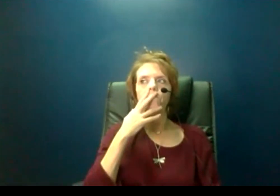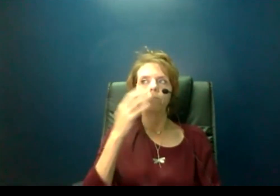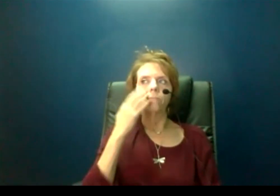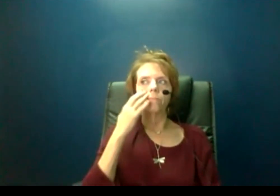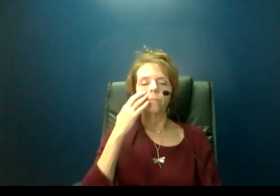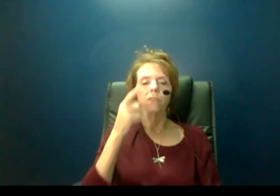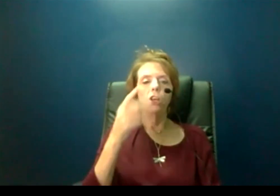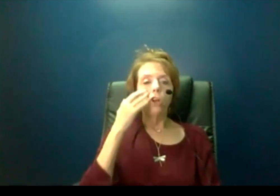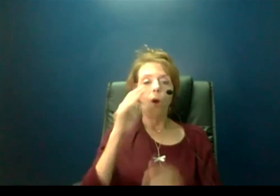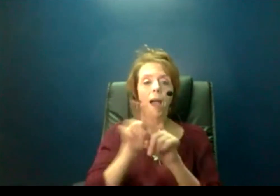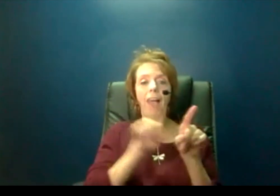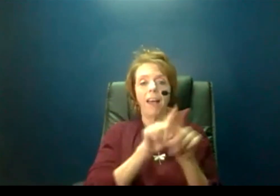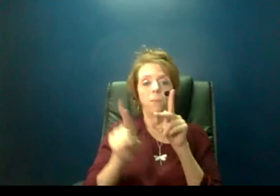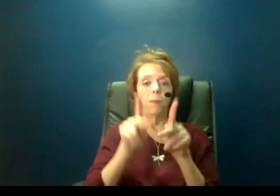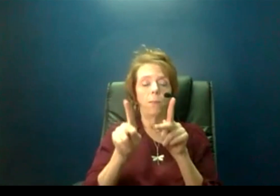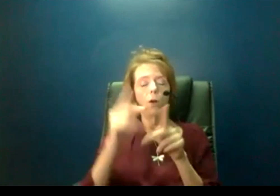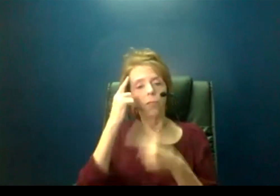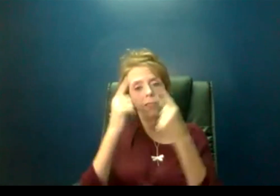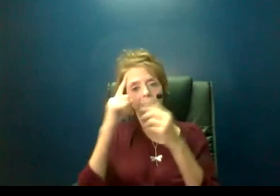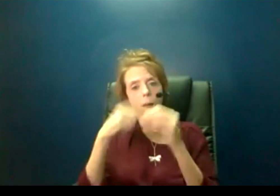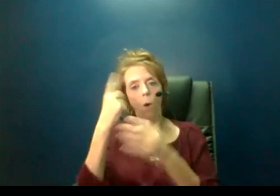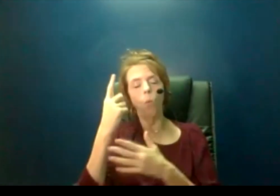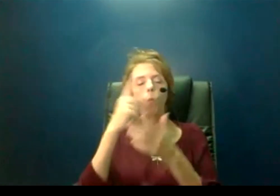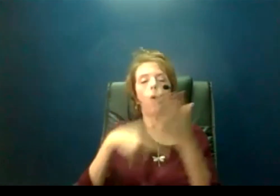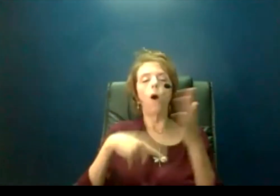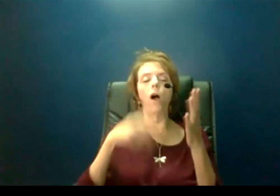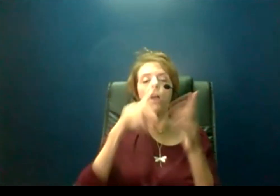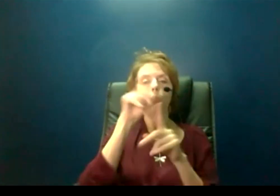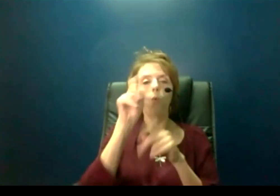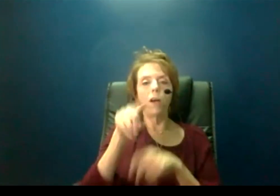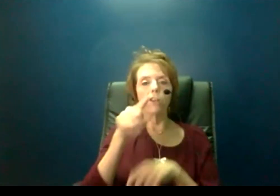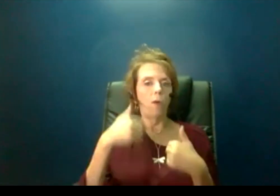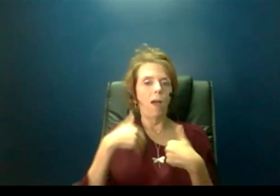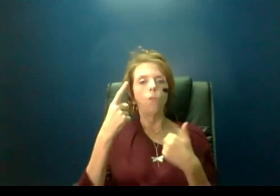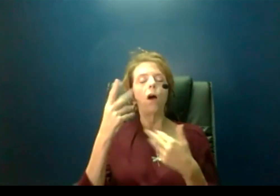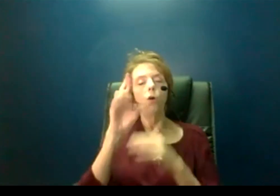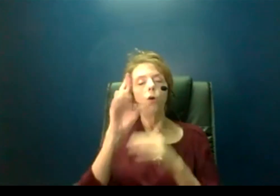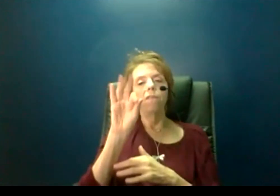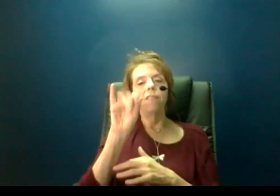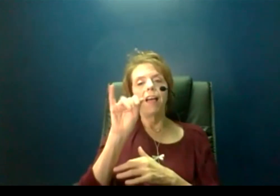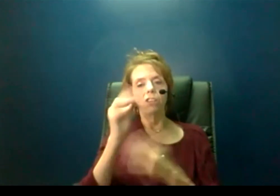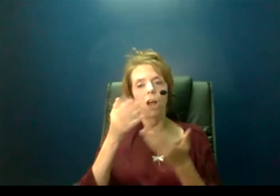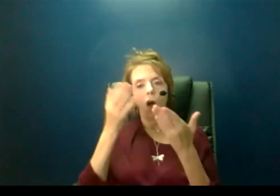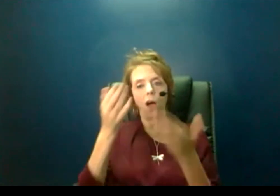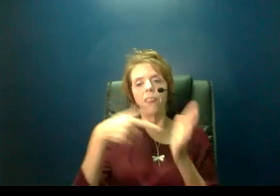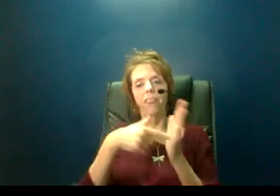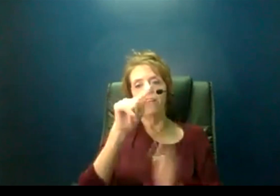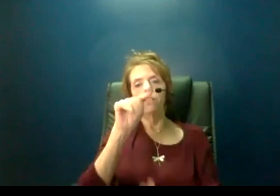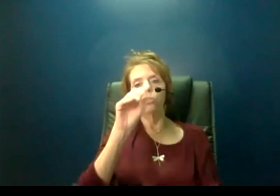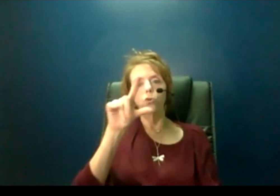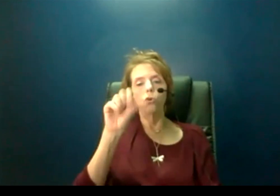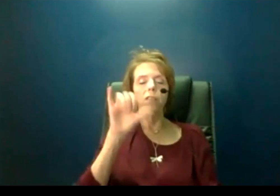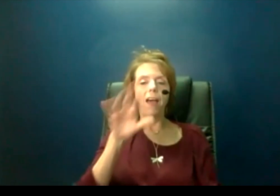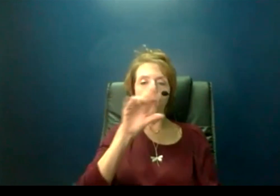as people are thinking about what questions you might have, just one reflection I would offer is these tools that Rob is